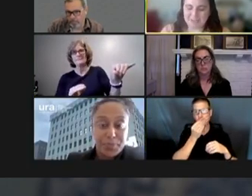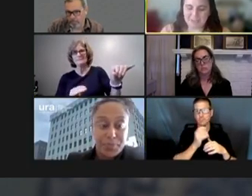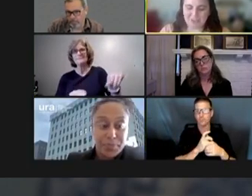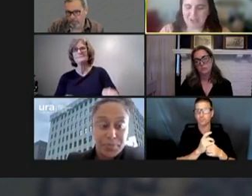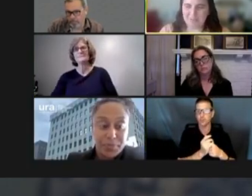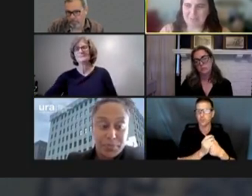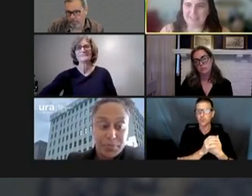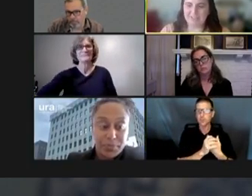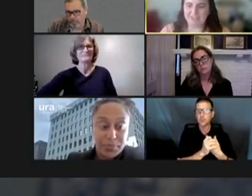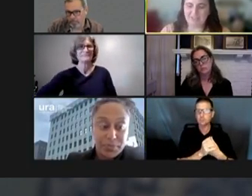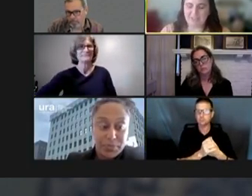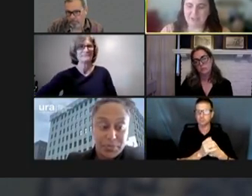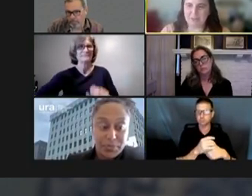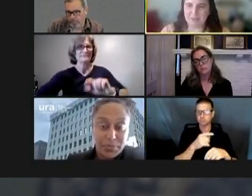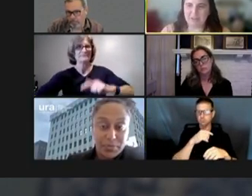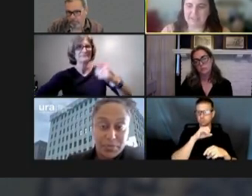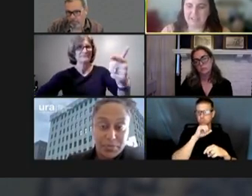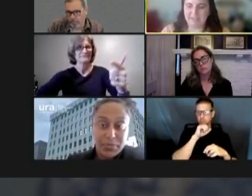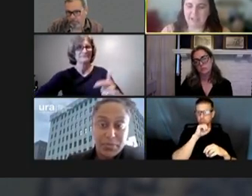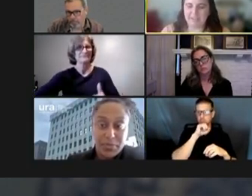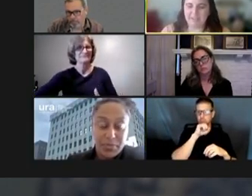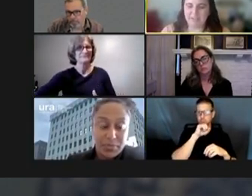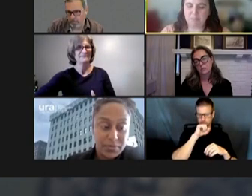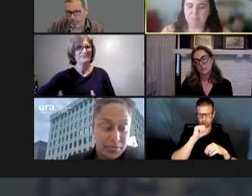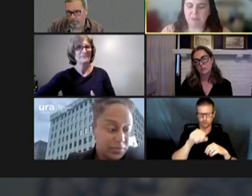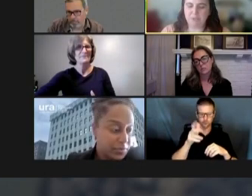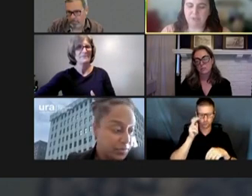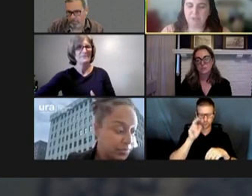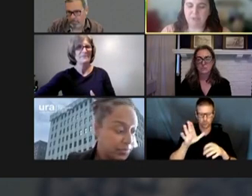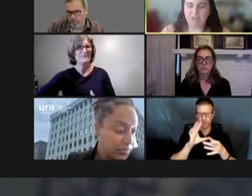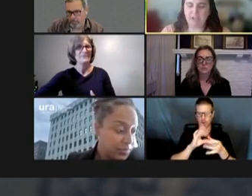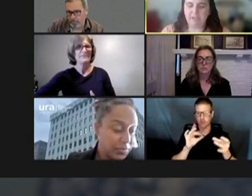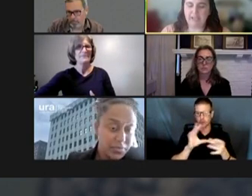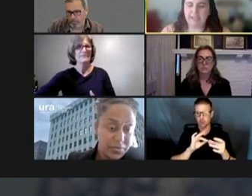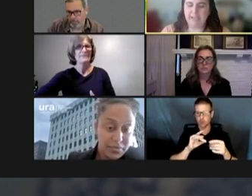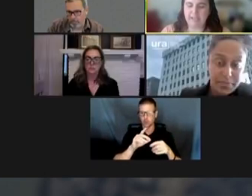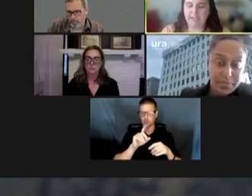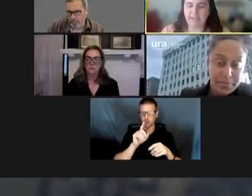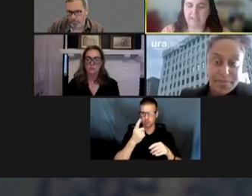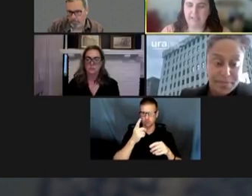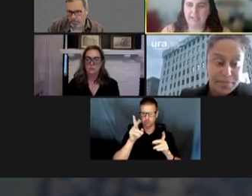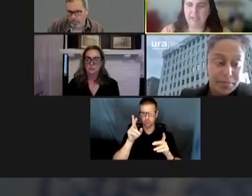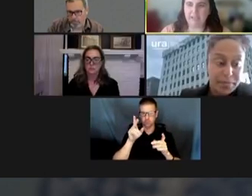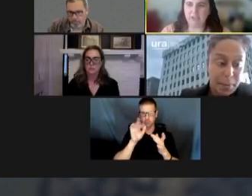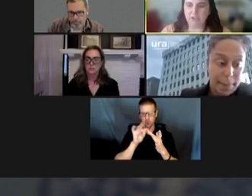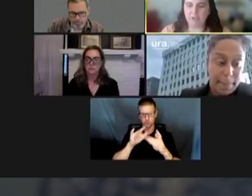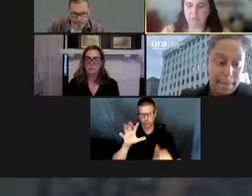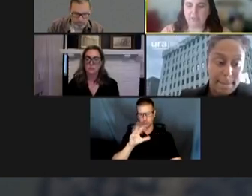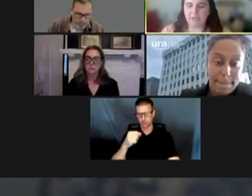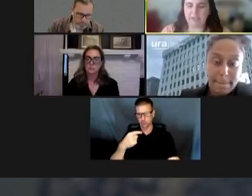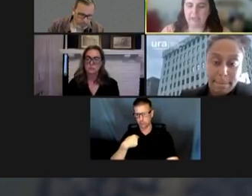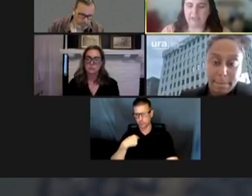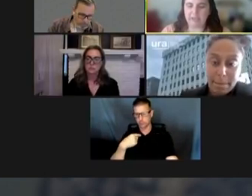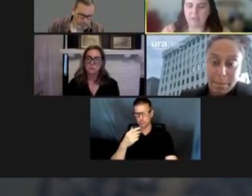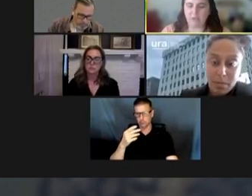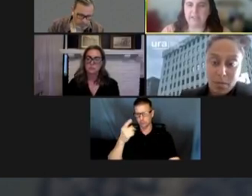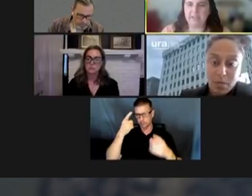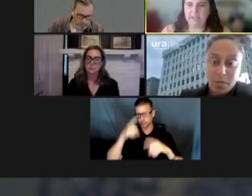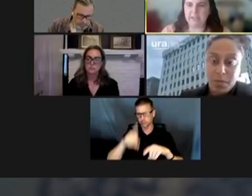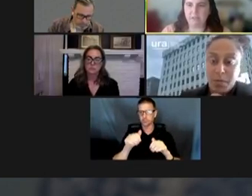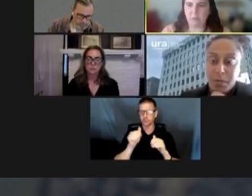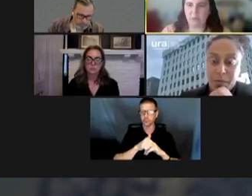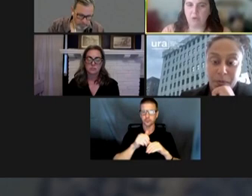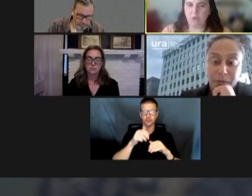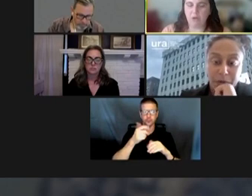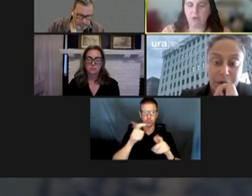love hearing your comments, Aster, and your experience as a person in first contact. And I concur with a great